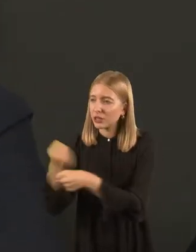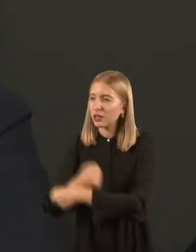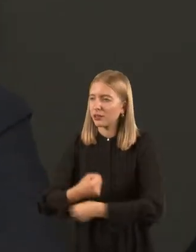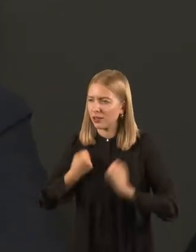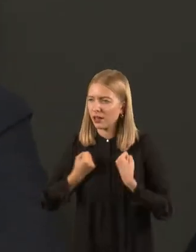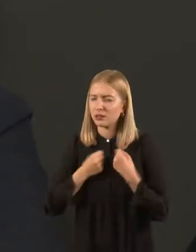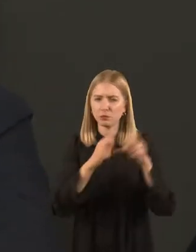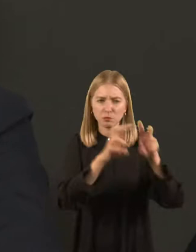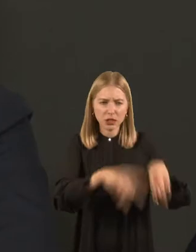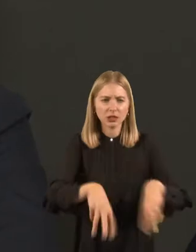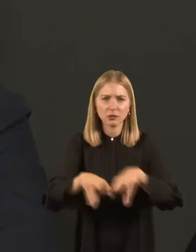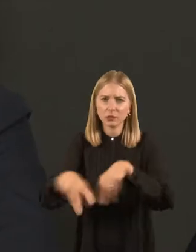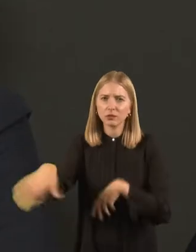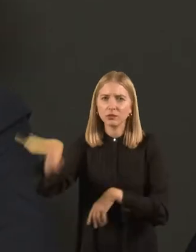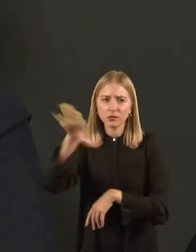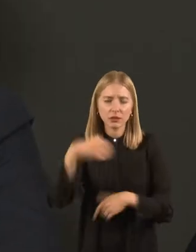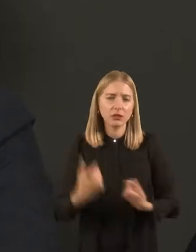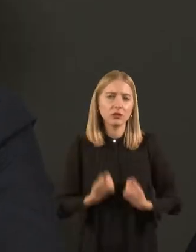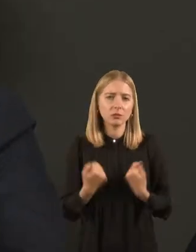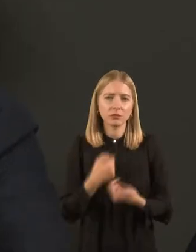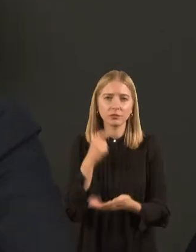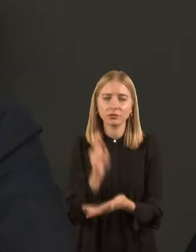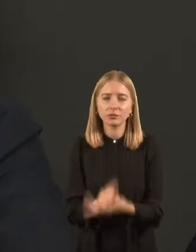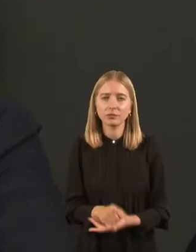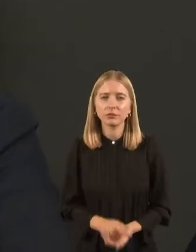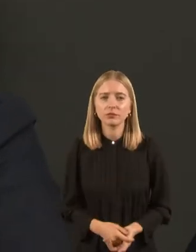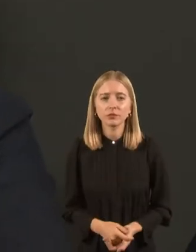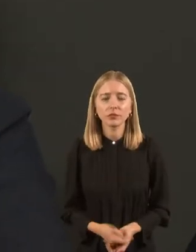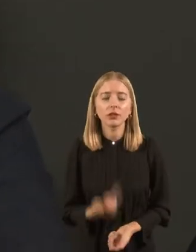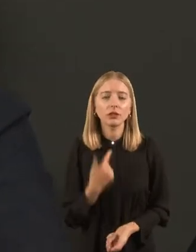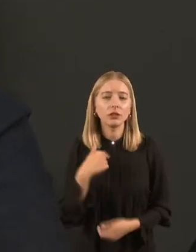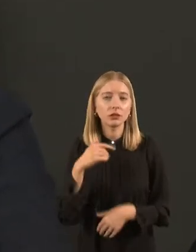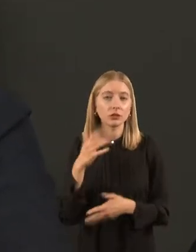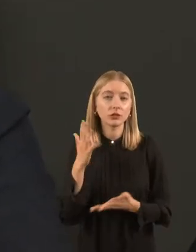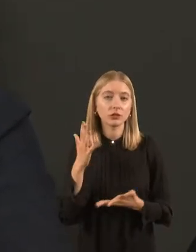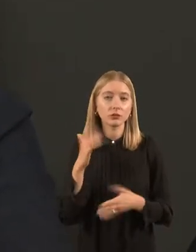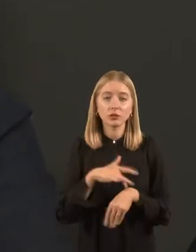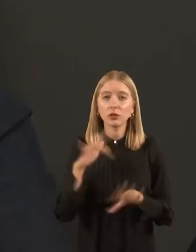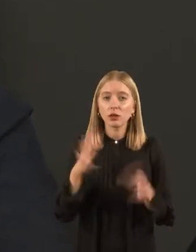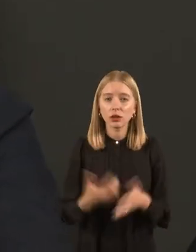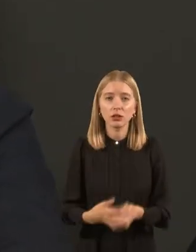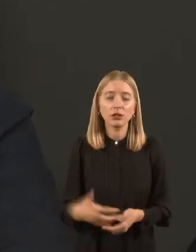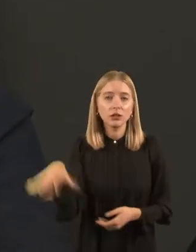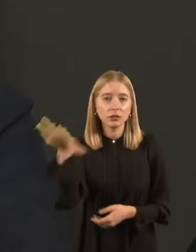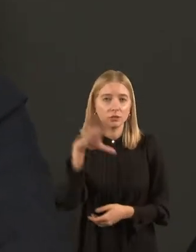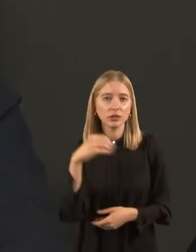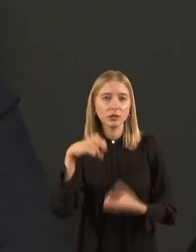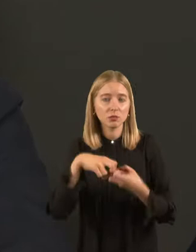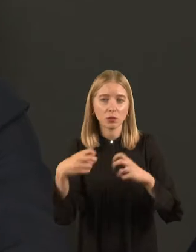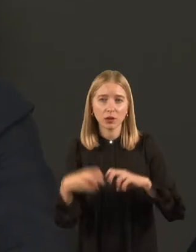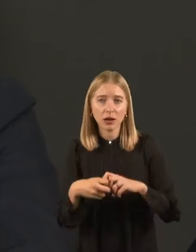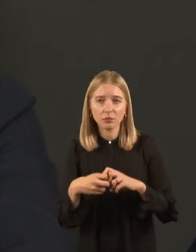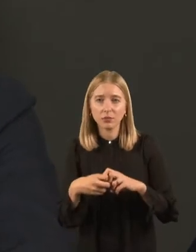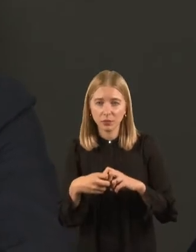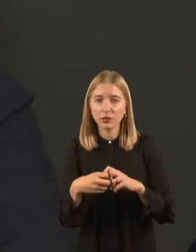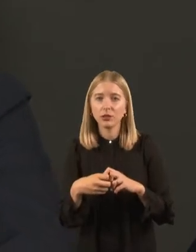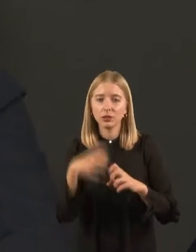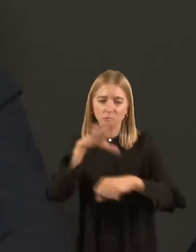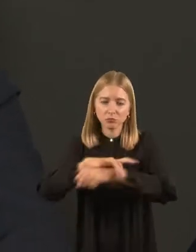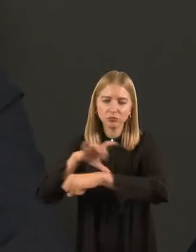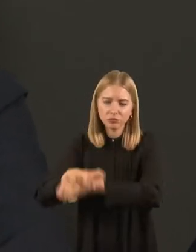do our bit. In the association of municipalities, in the ministries, in the parliament.